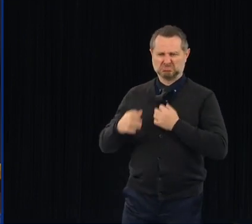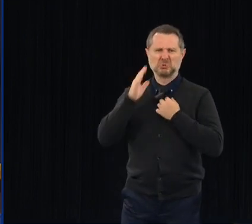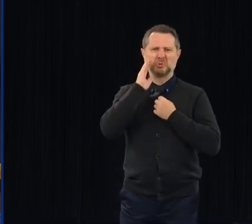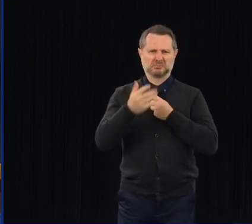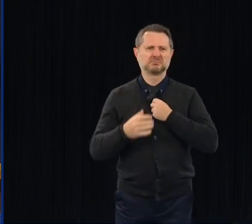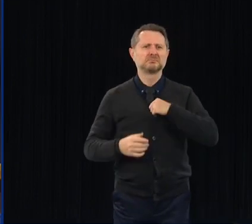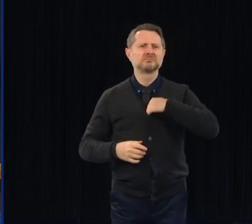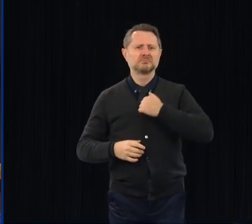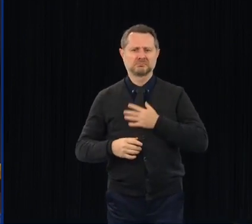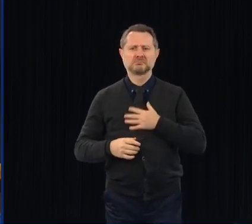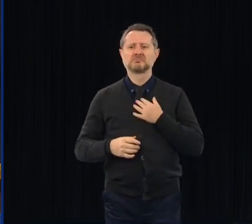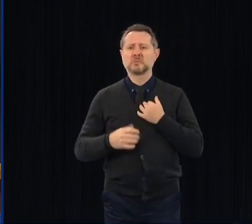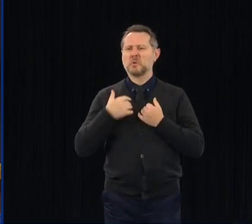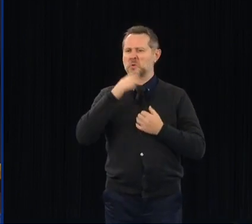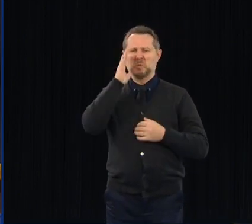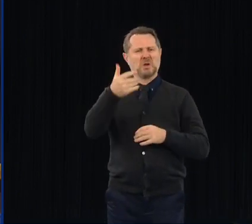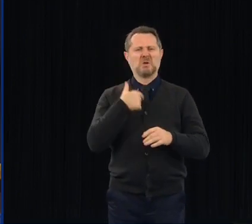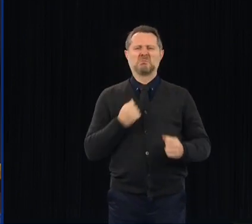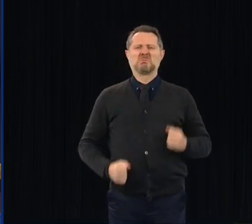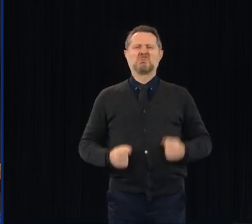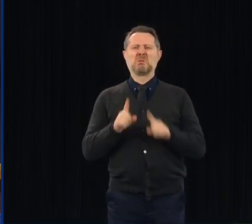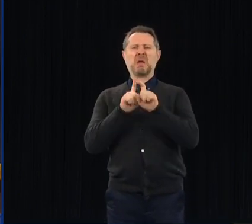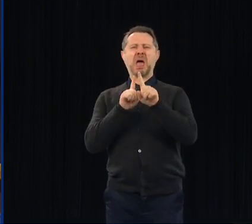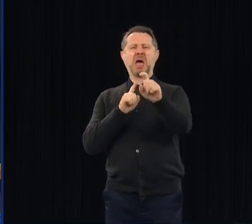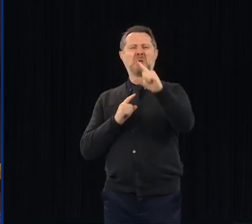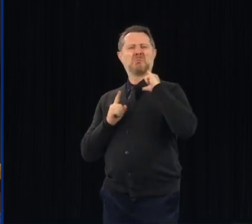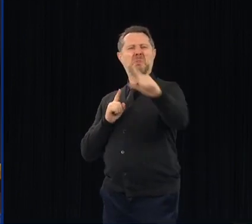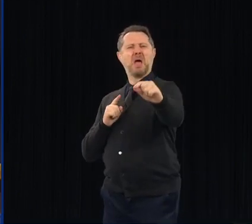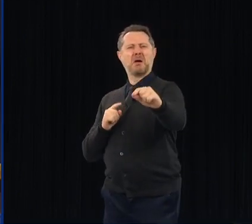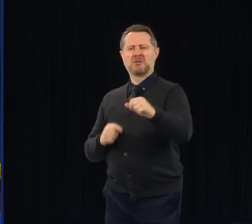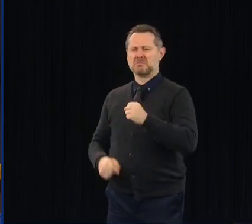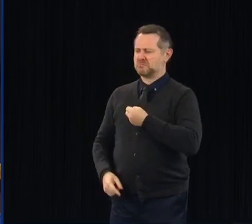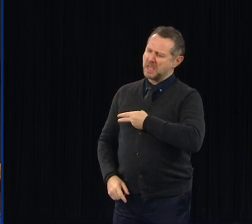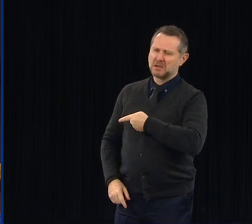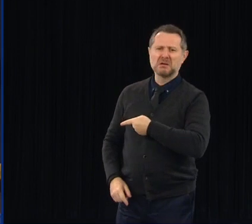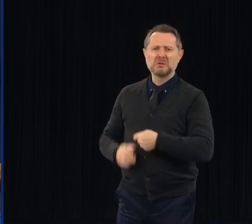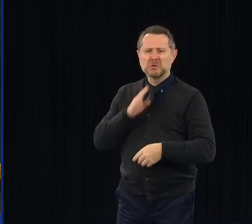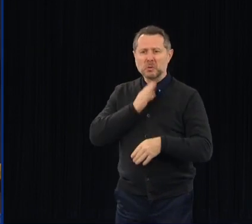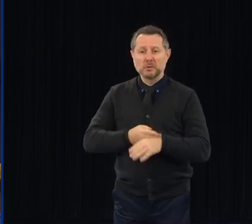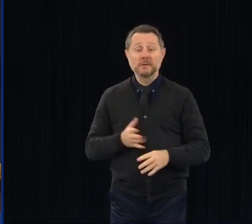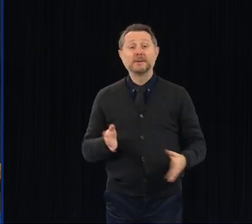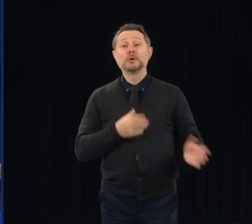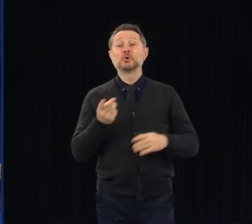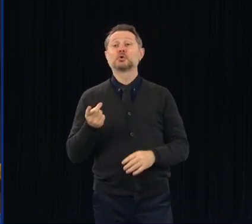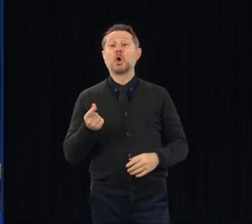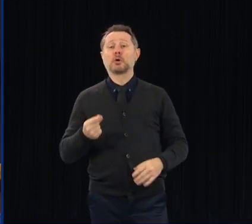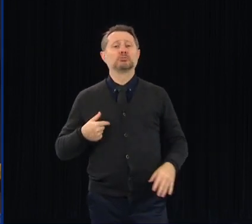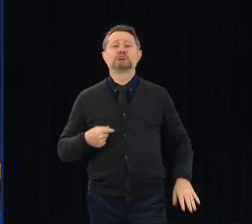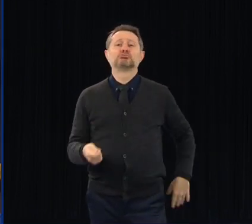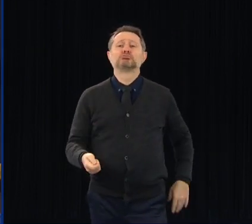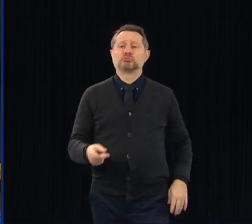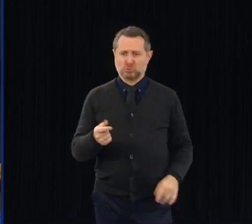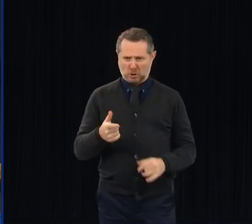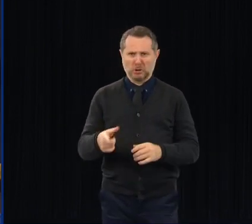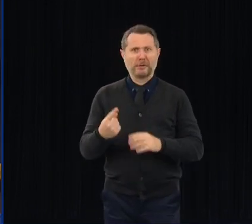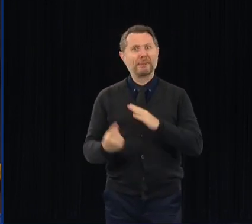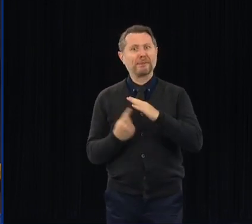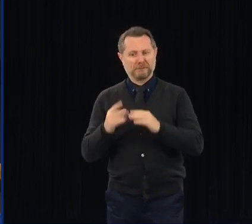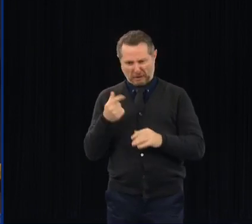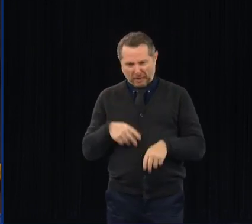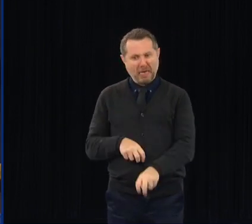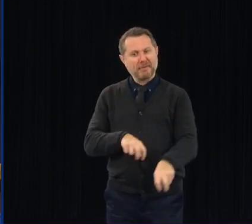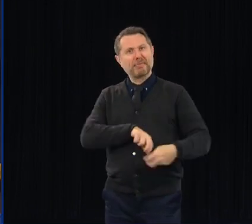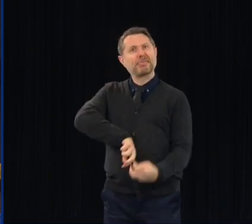fast like lightning. We're going to do it. We're going to make the dog come. The dog is also experiencing cabin fever. He's a